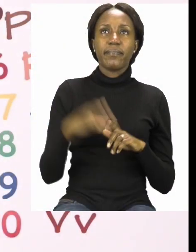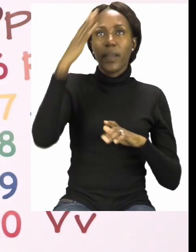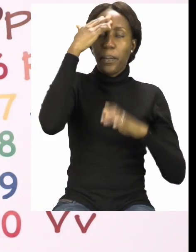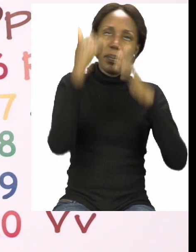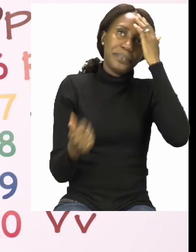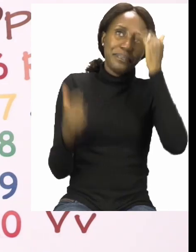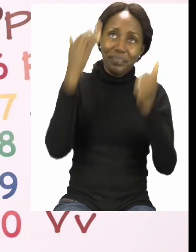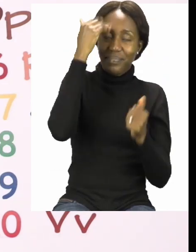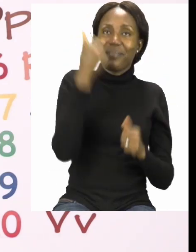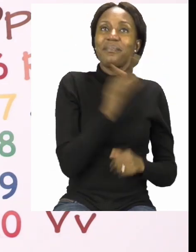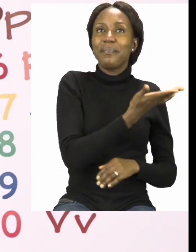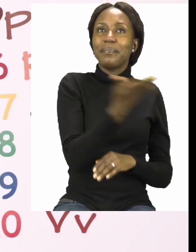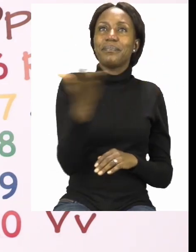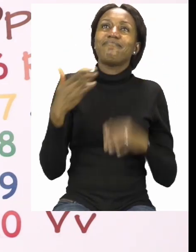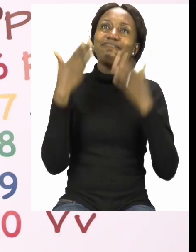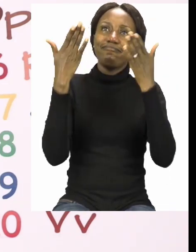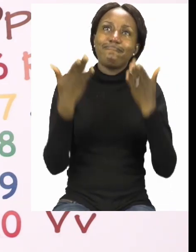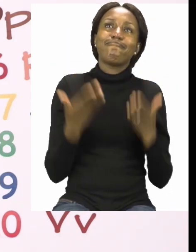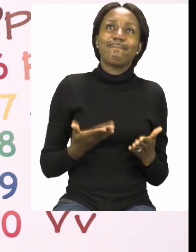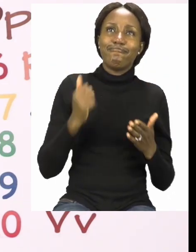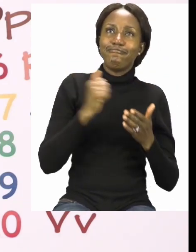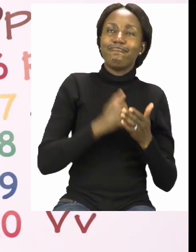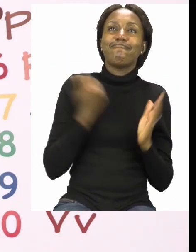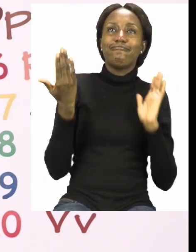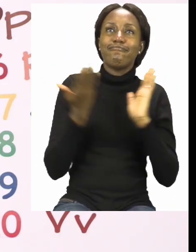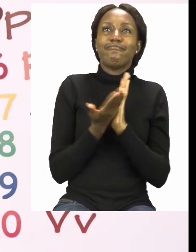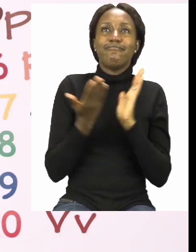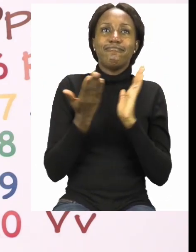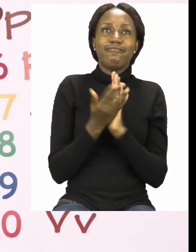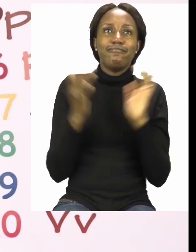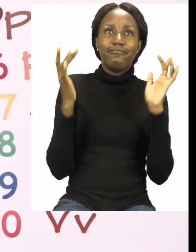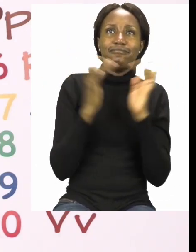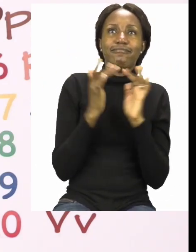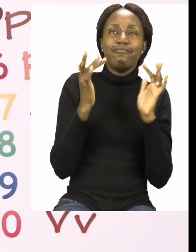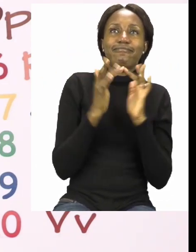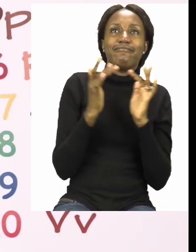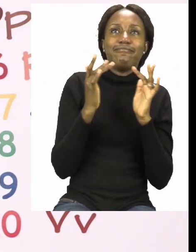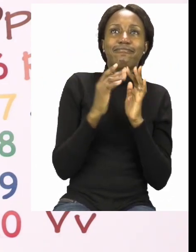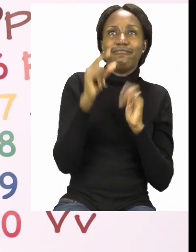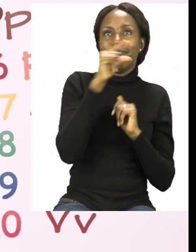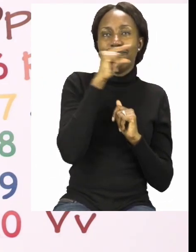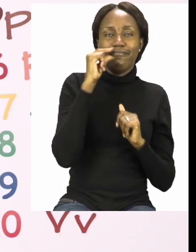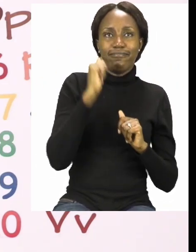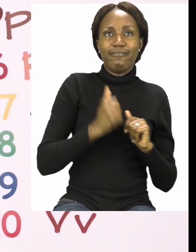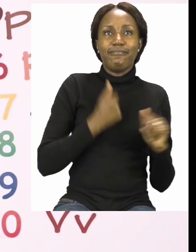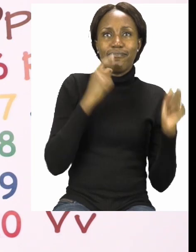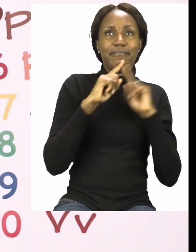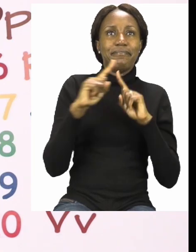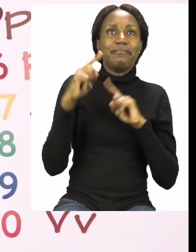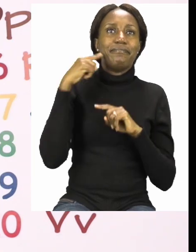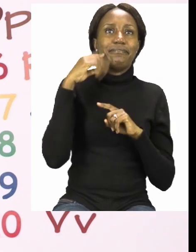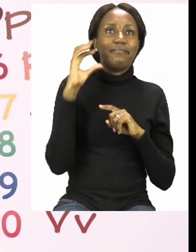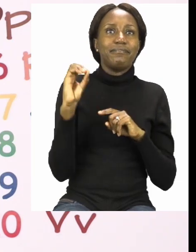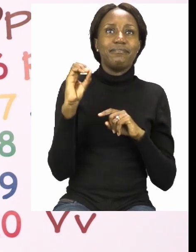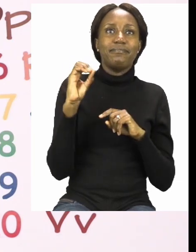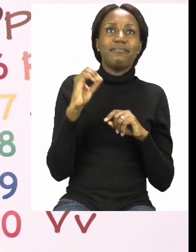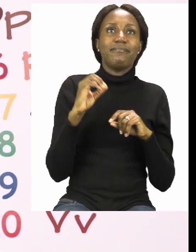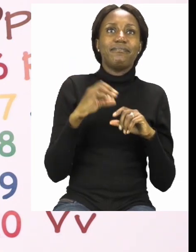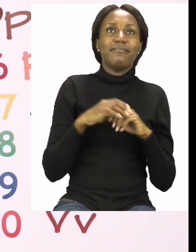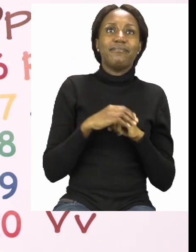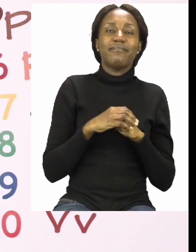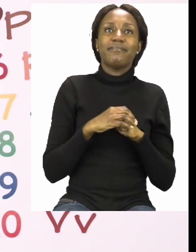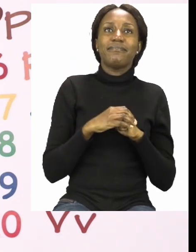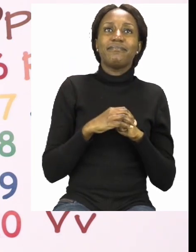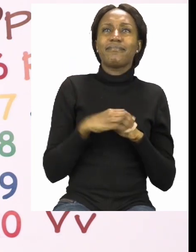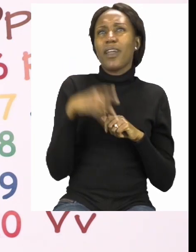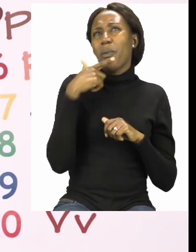Hello everyone and welcome to My Zone Online School. My name is Teacher Mutsa and